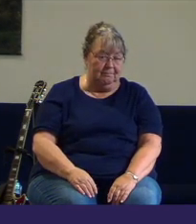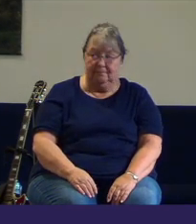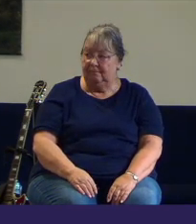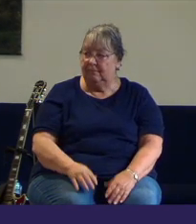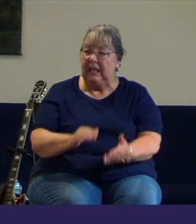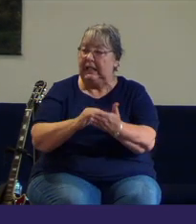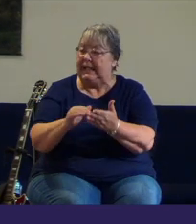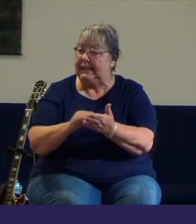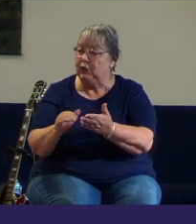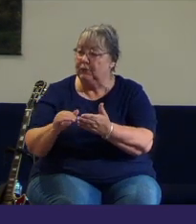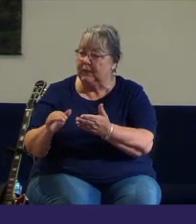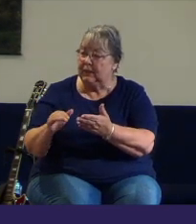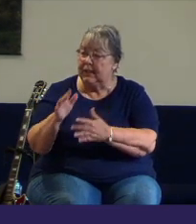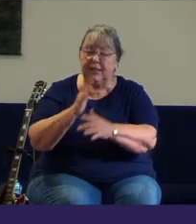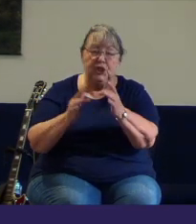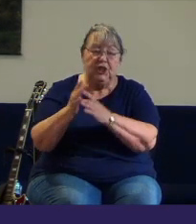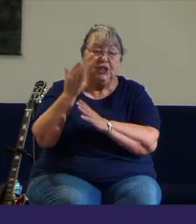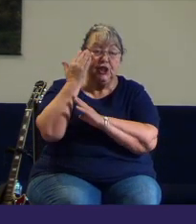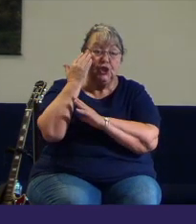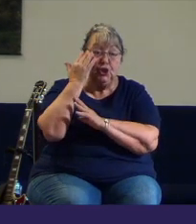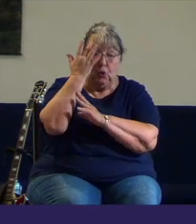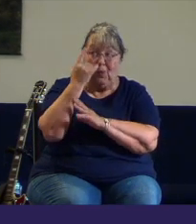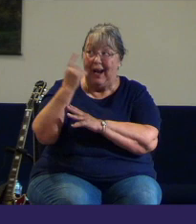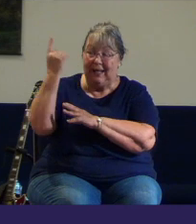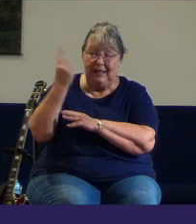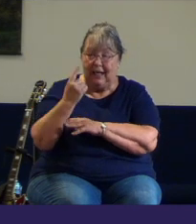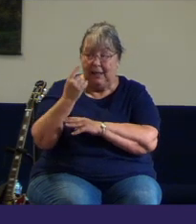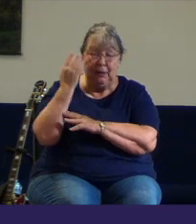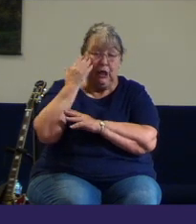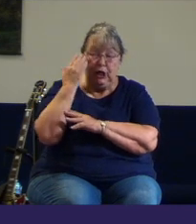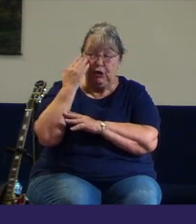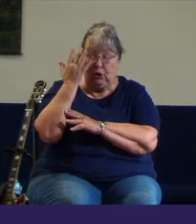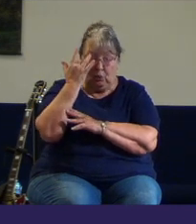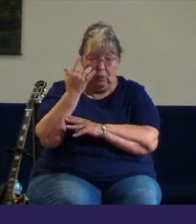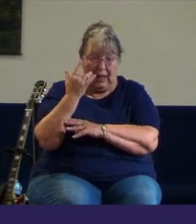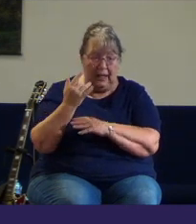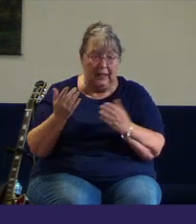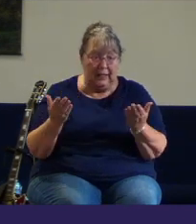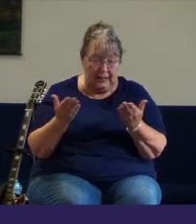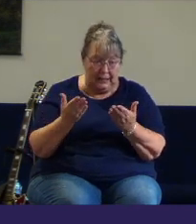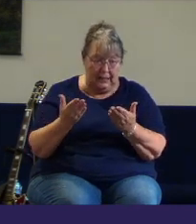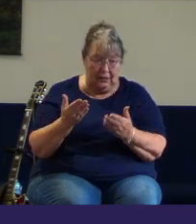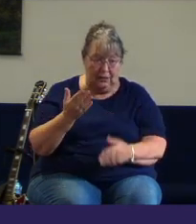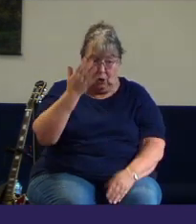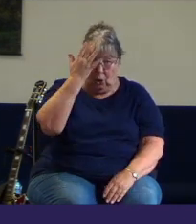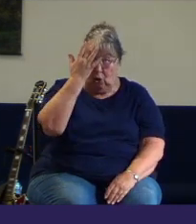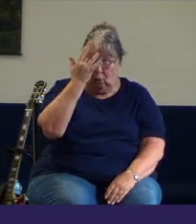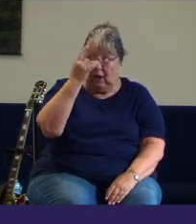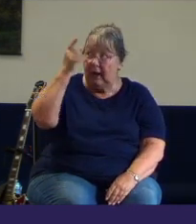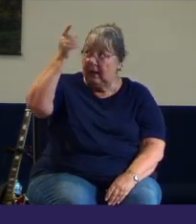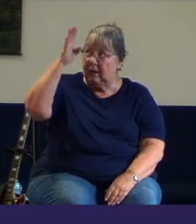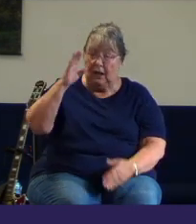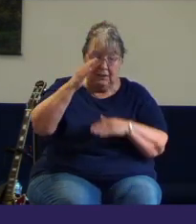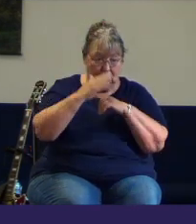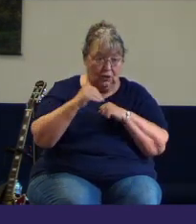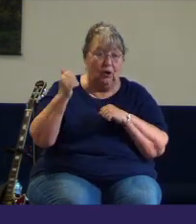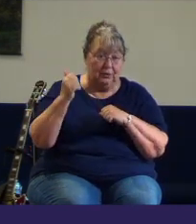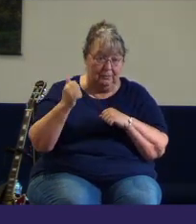Excuse me. Jesus knew why he came. Jesus knew why he was here. Jesus knew why God called him.